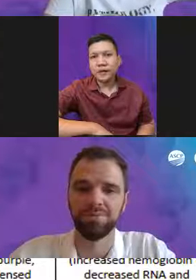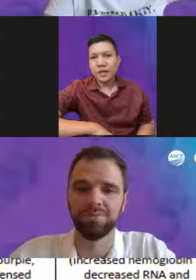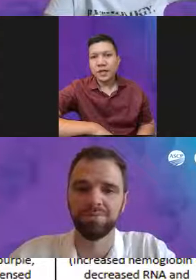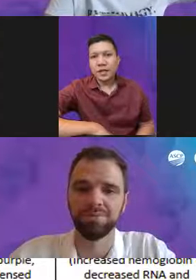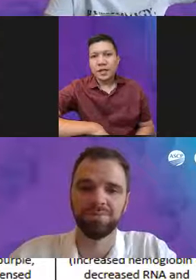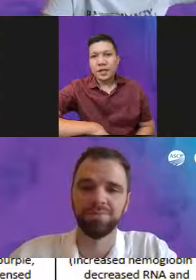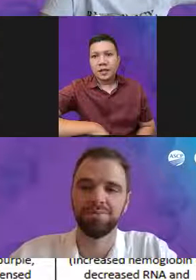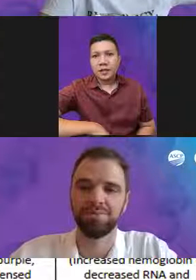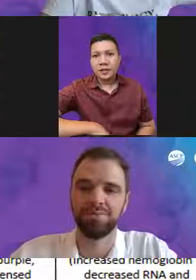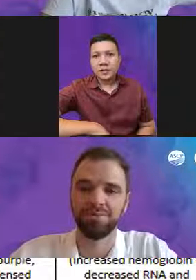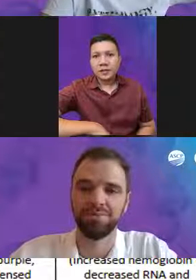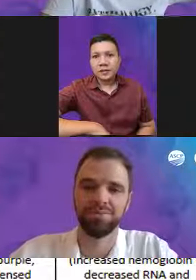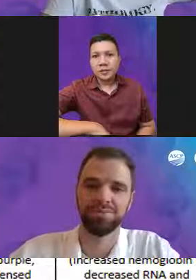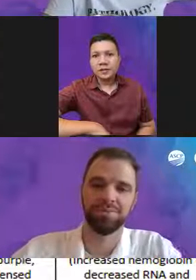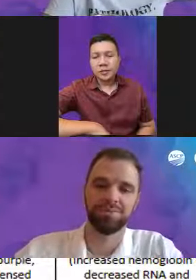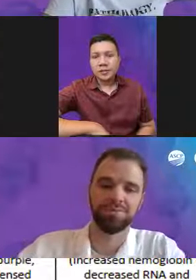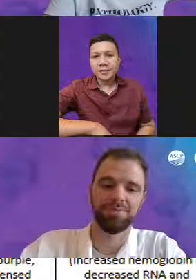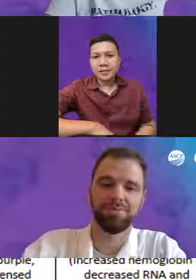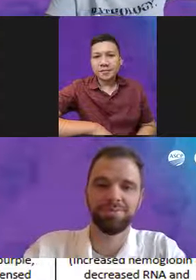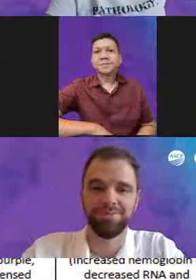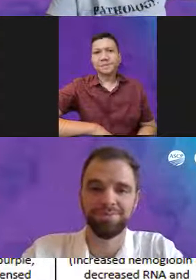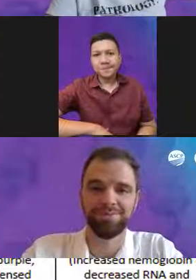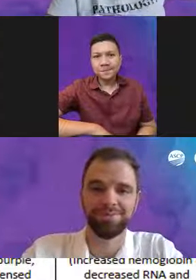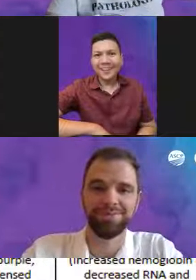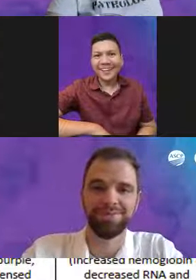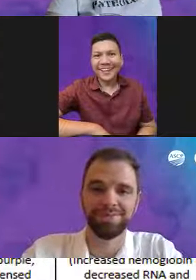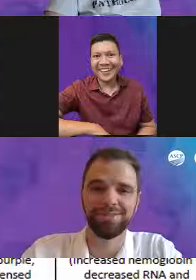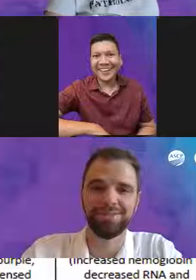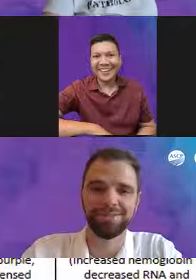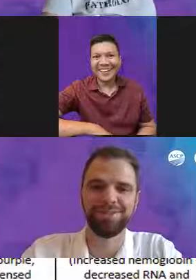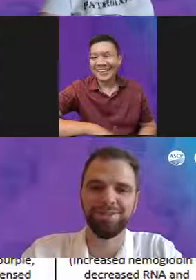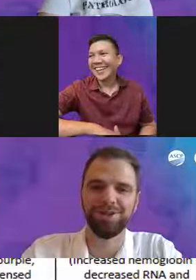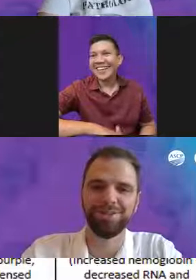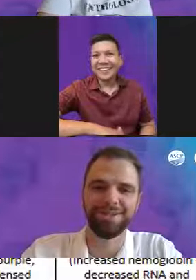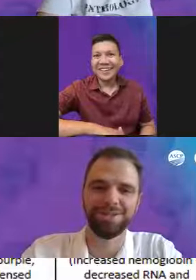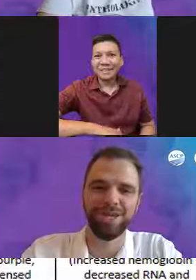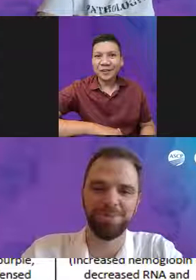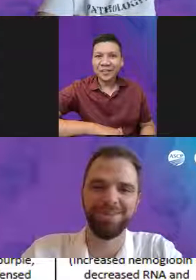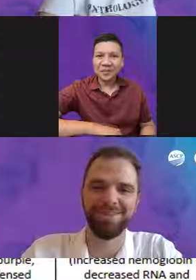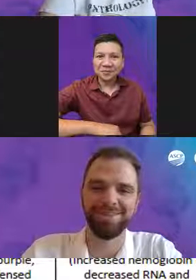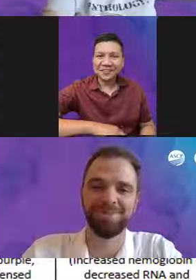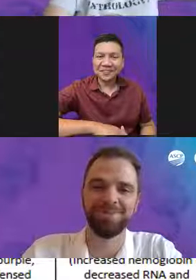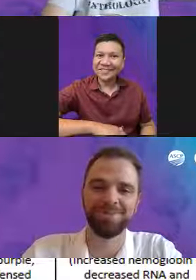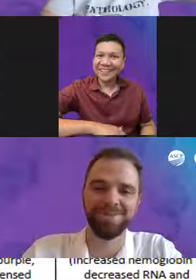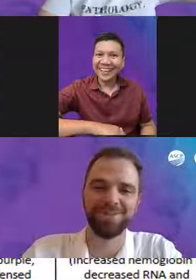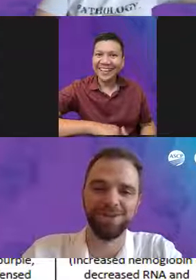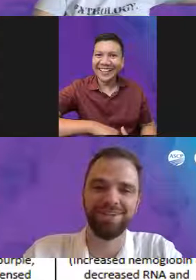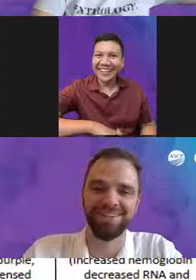going to the gym like Aaron's doing all the time now, and you're building those muscles.